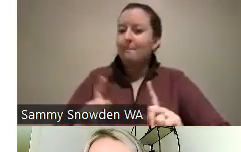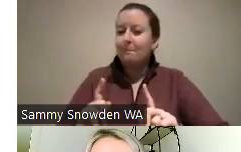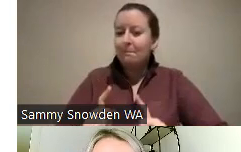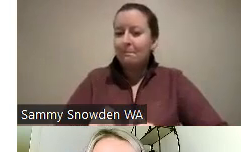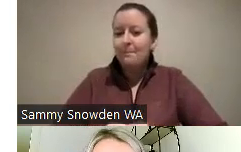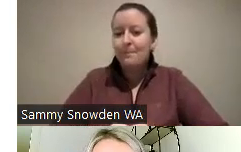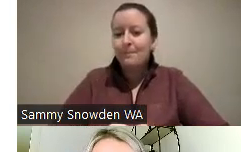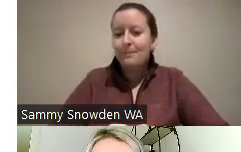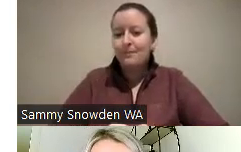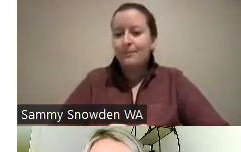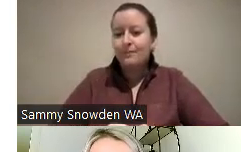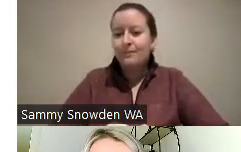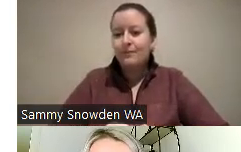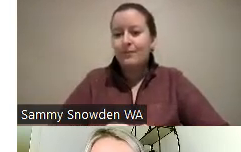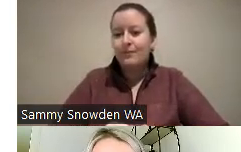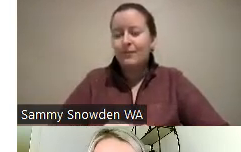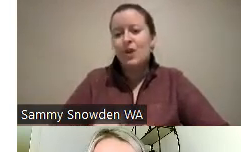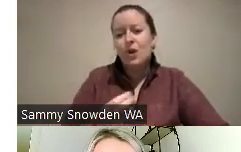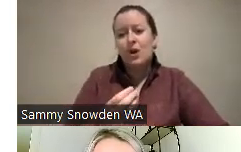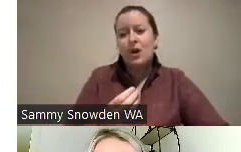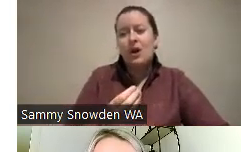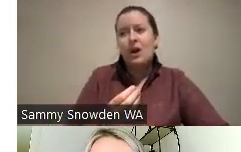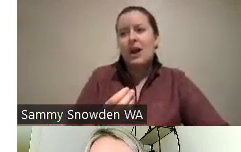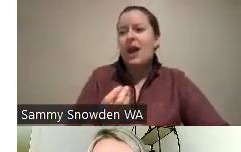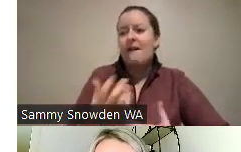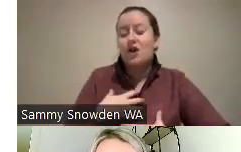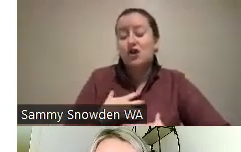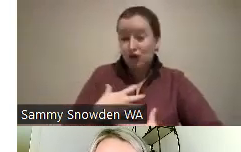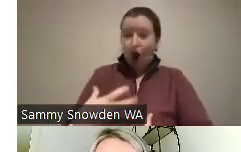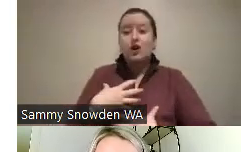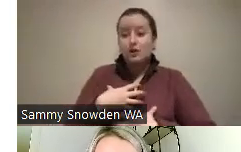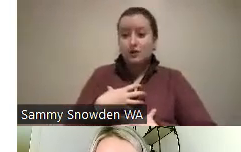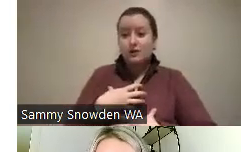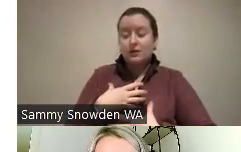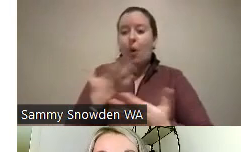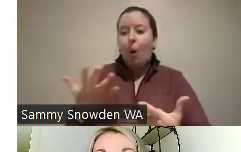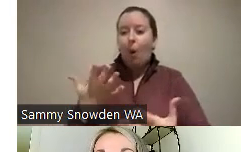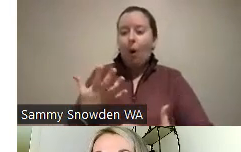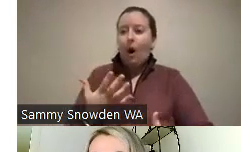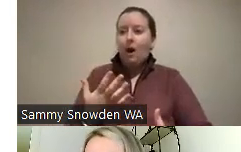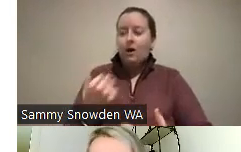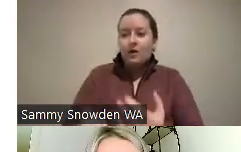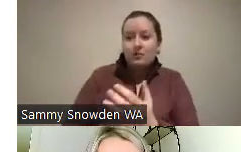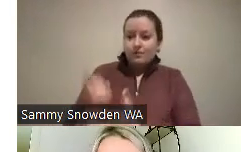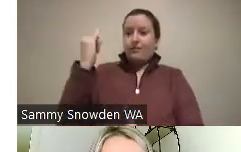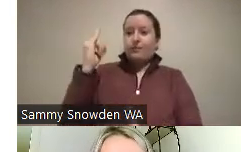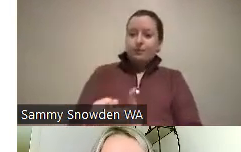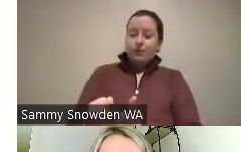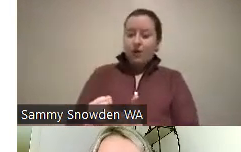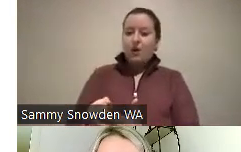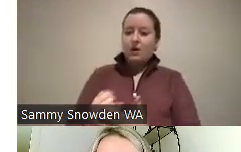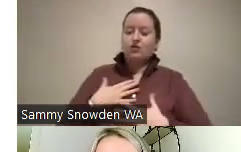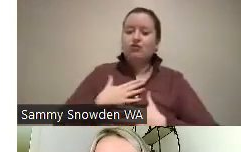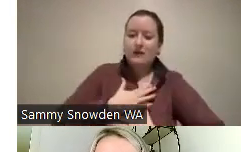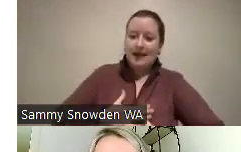are intensely grieving or in a lot of shock. So straight away, if somebody's just had a shock or just something's happened